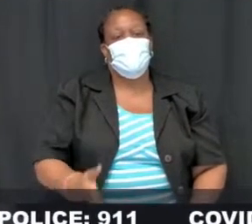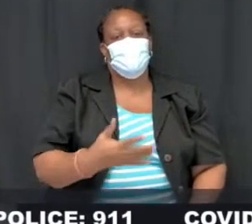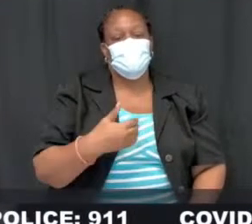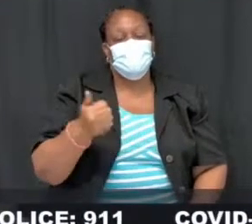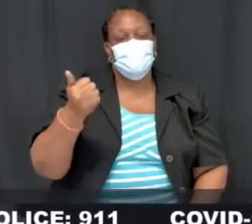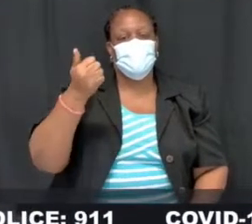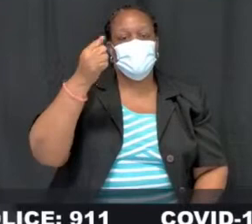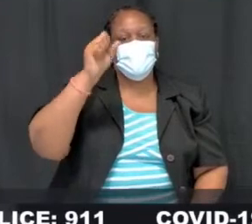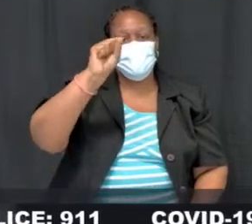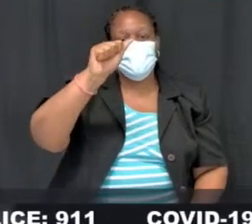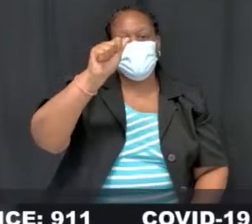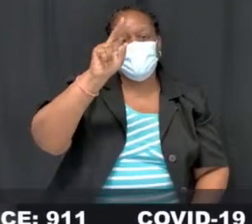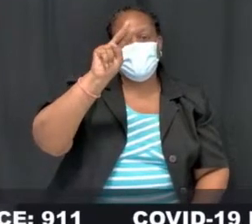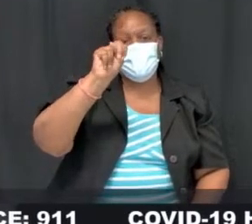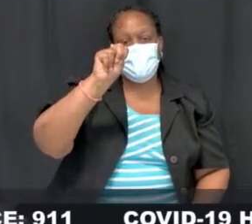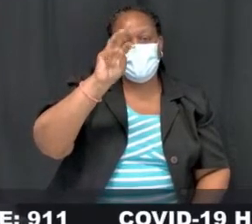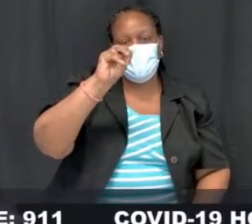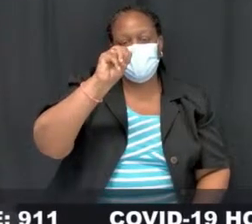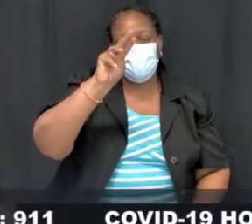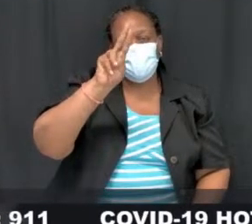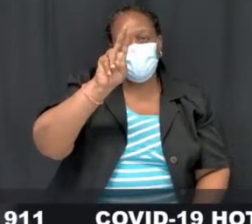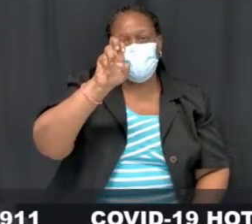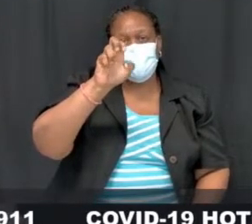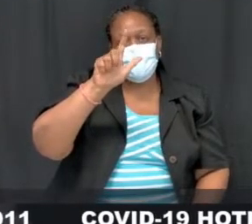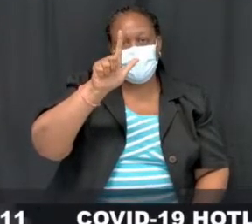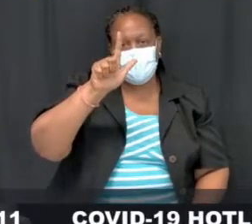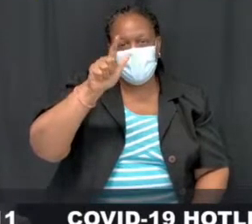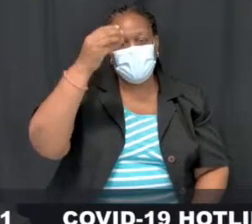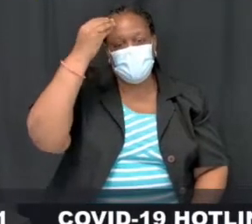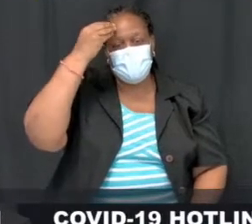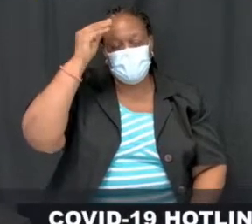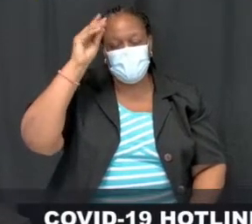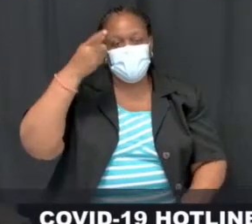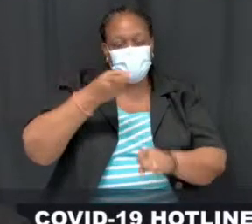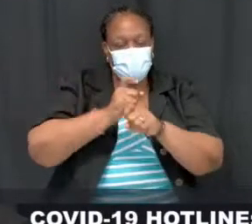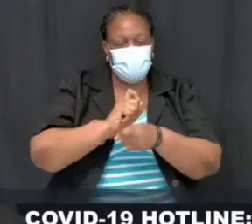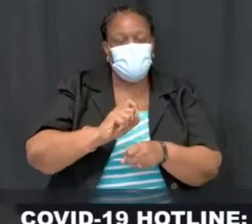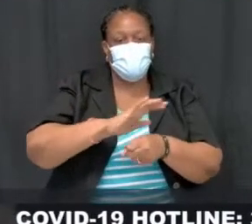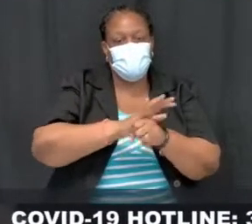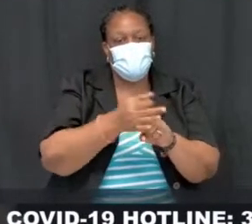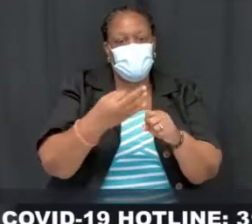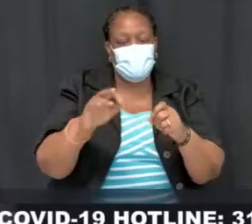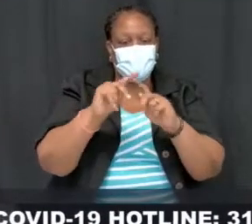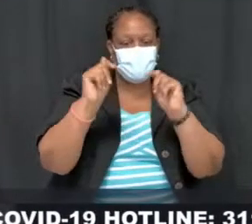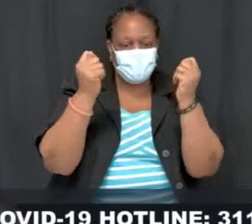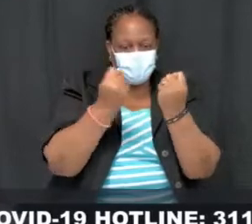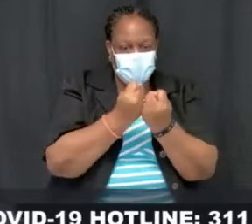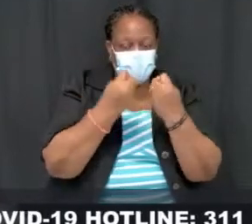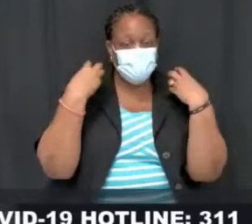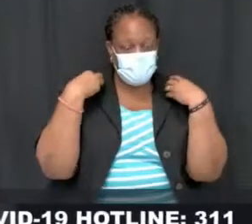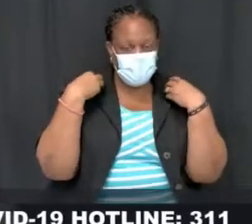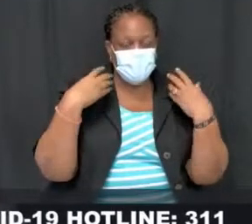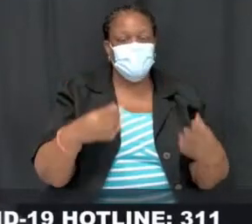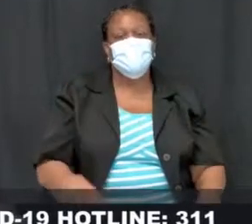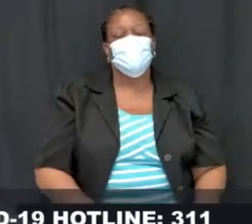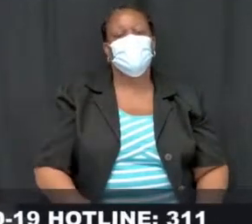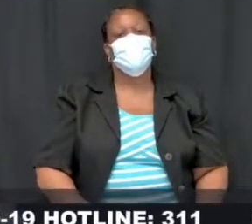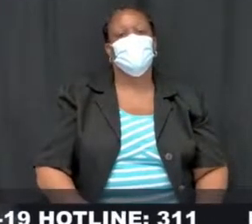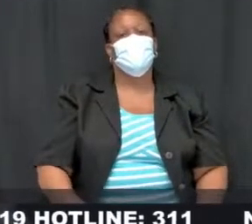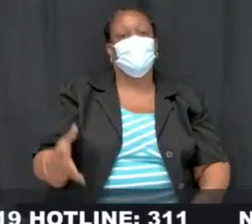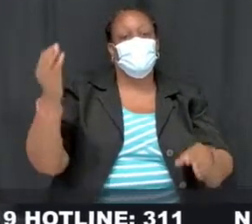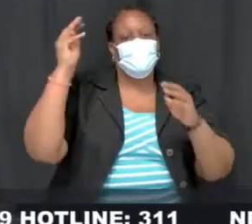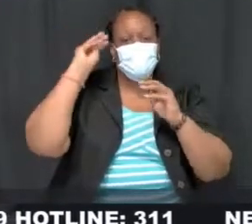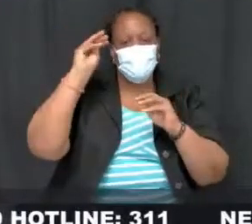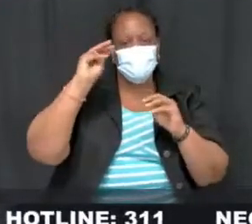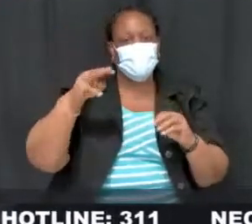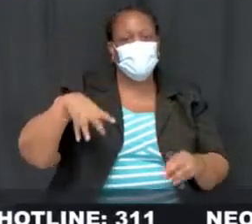Abdias Samuel, the chair of the National COVID-19 Task Force. We also thank the Honorable Wendy